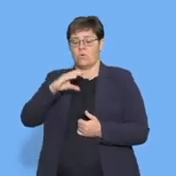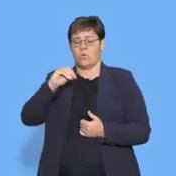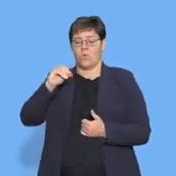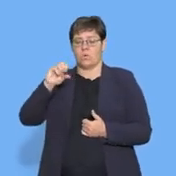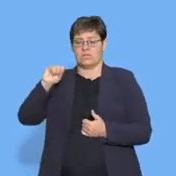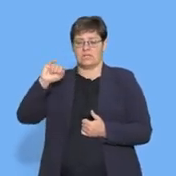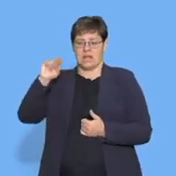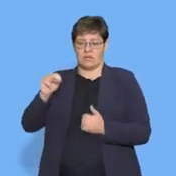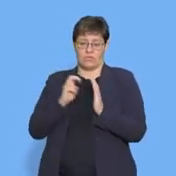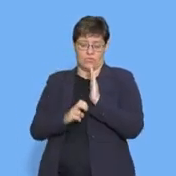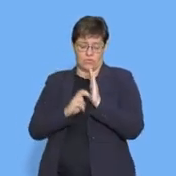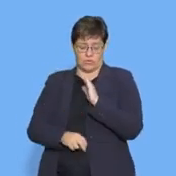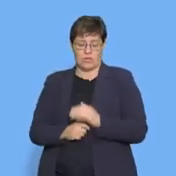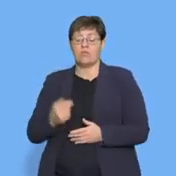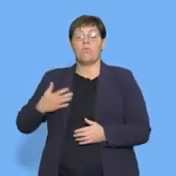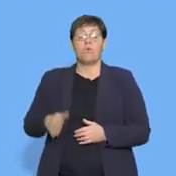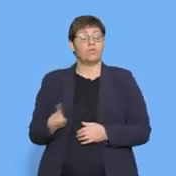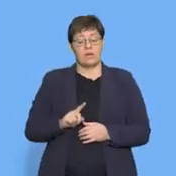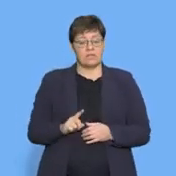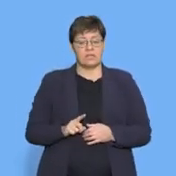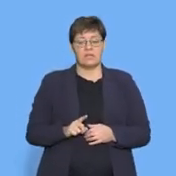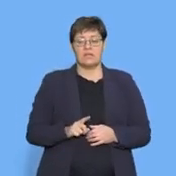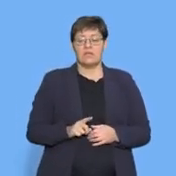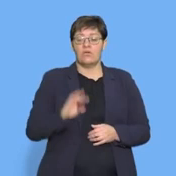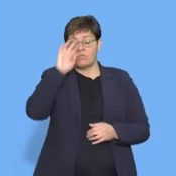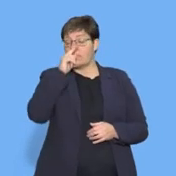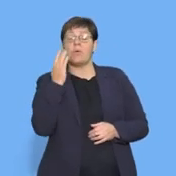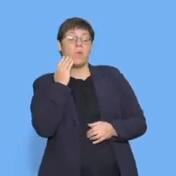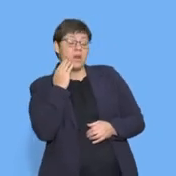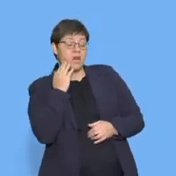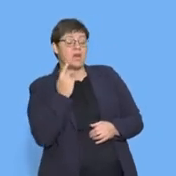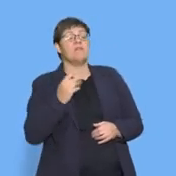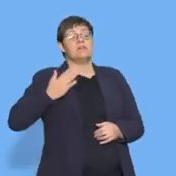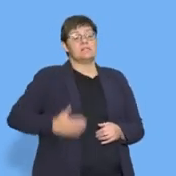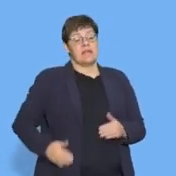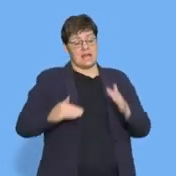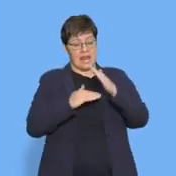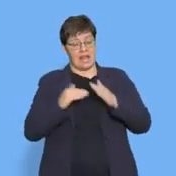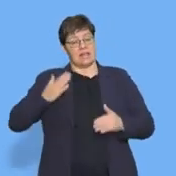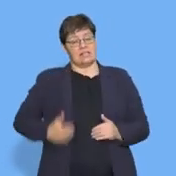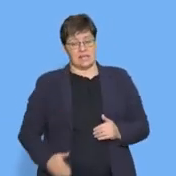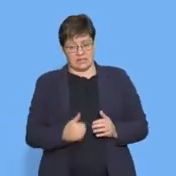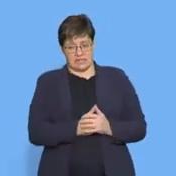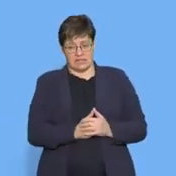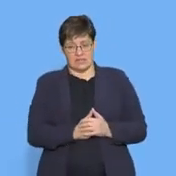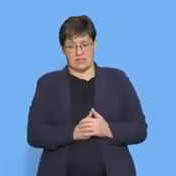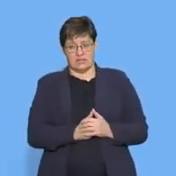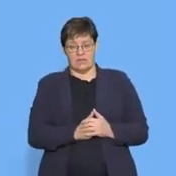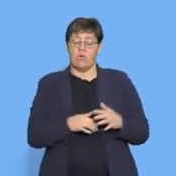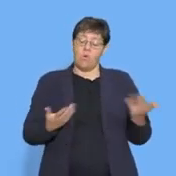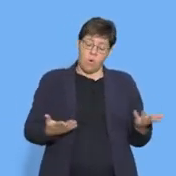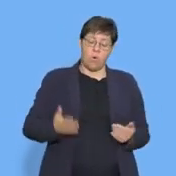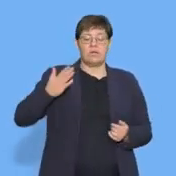the cosine rule. And the cosine rule, if you want another way to remember when to use it, we use it when we have side, angle,